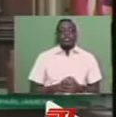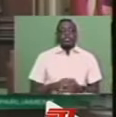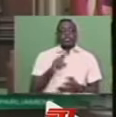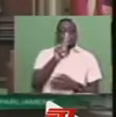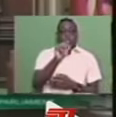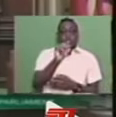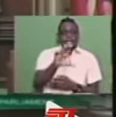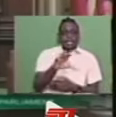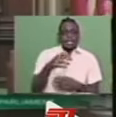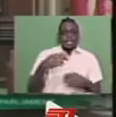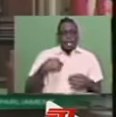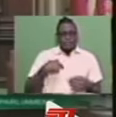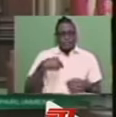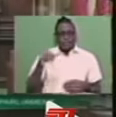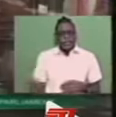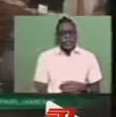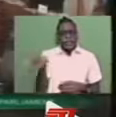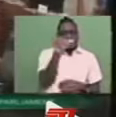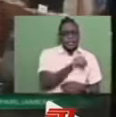is 3 hours.